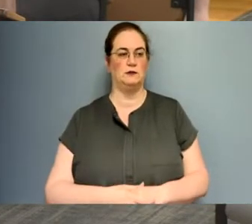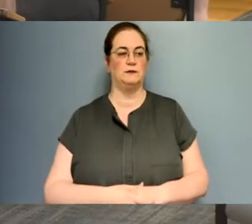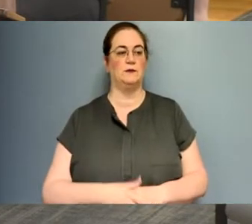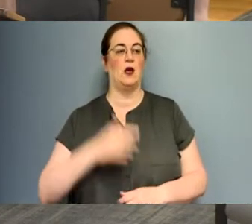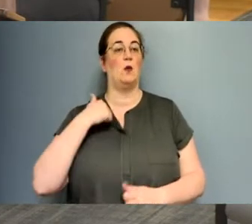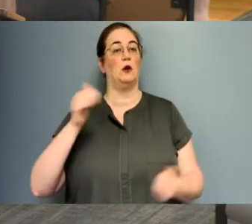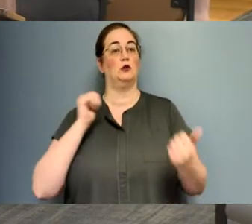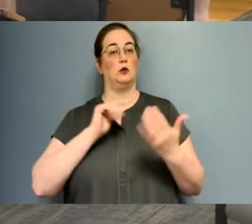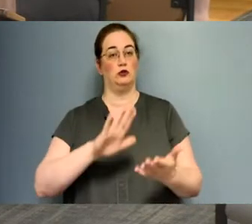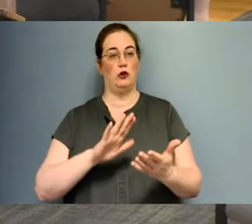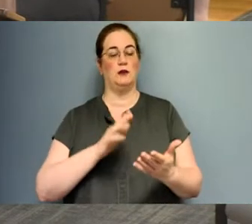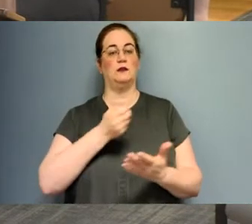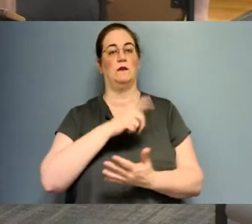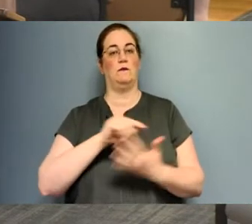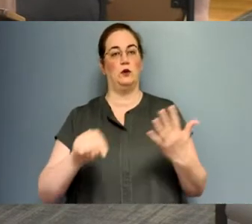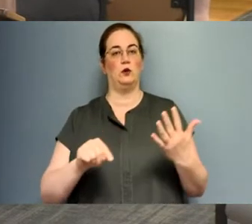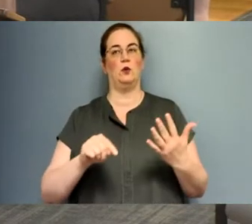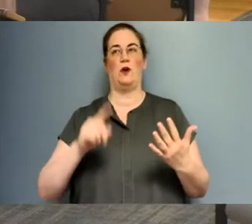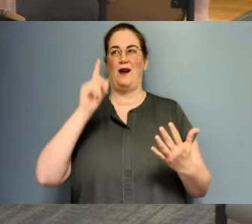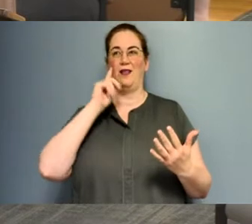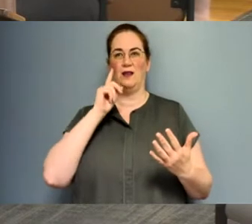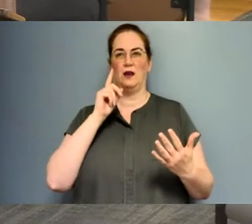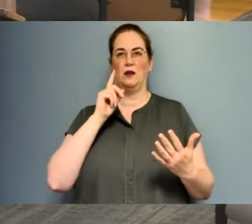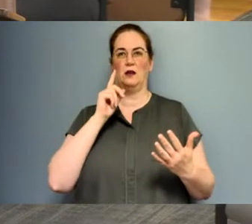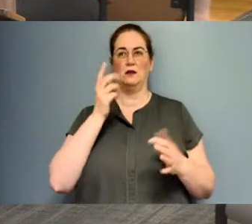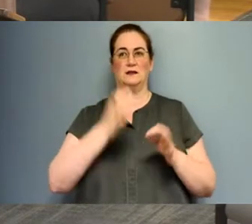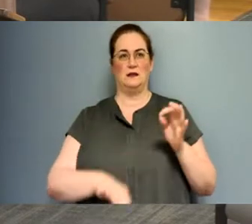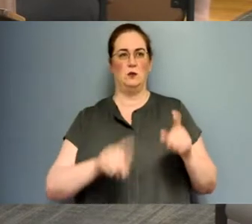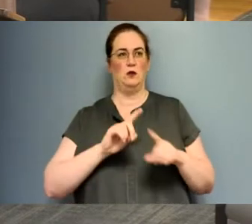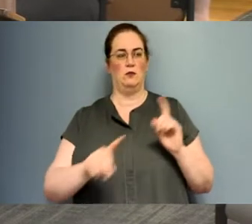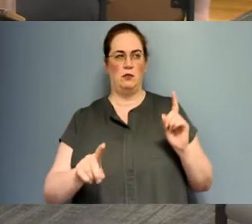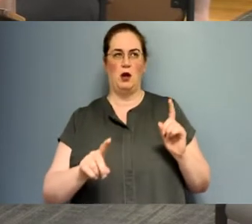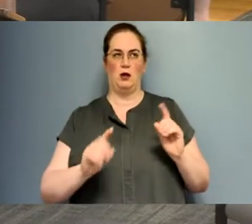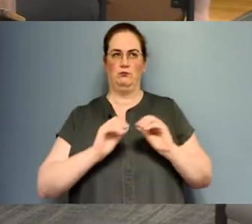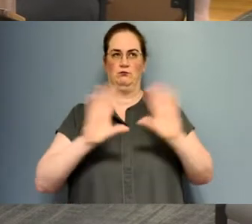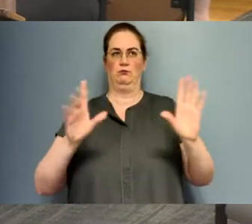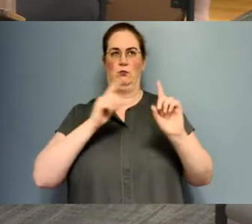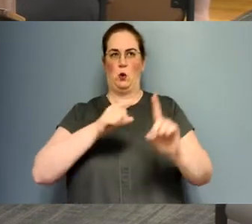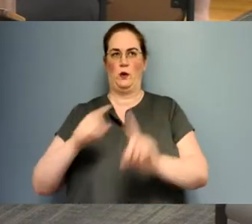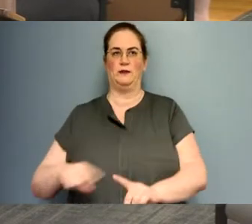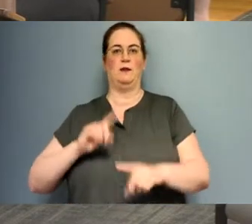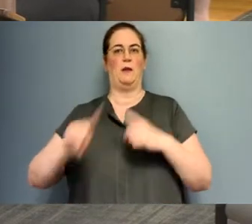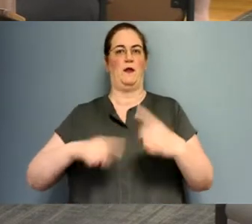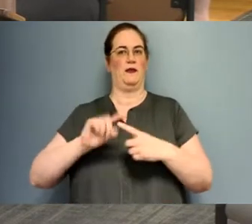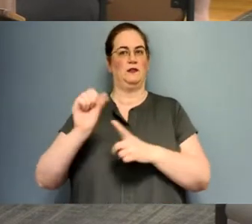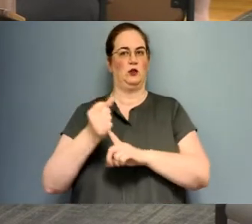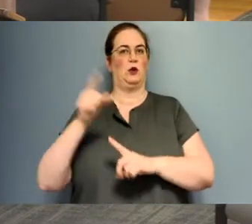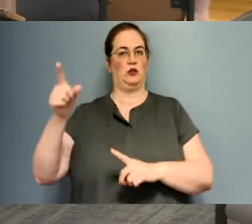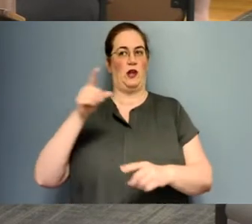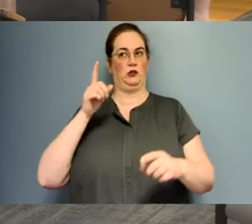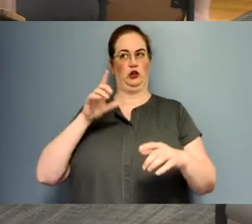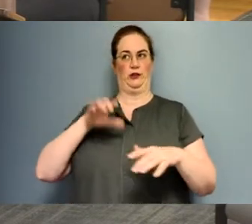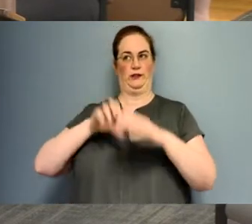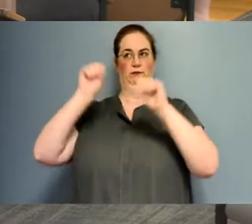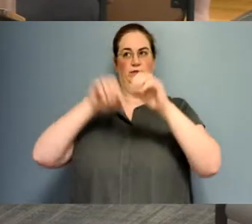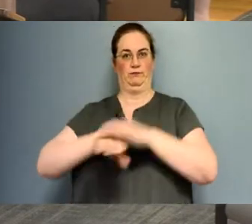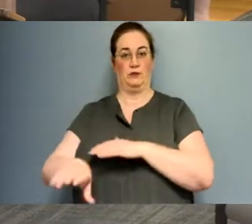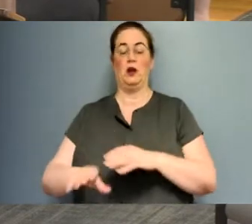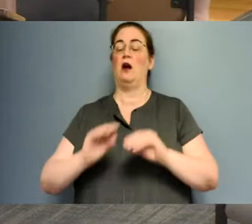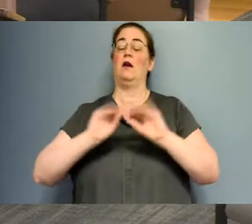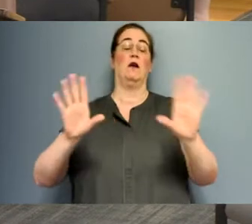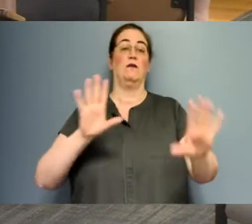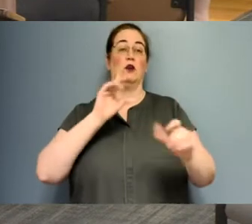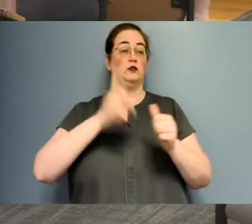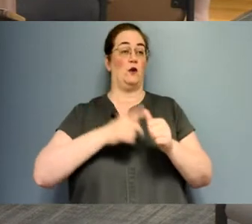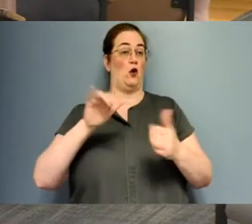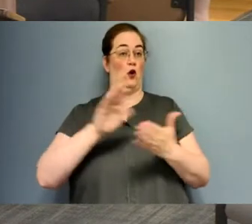address basically a couple of, I think, simple but salient points about the situation that she's coming into. First of all these folks who you're about